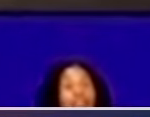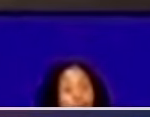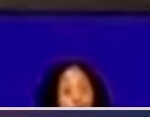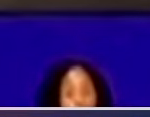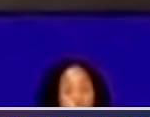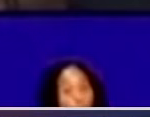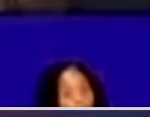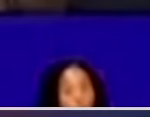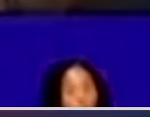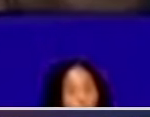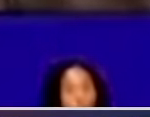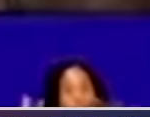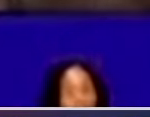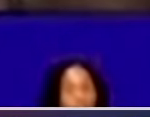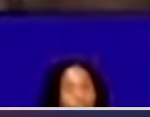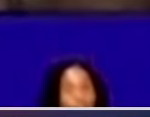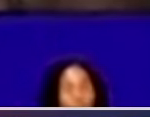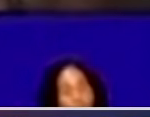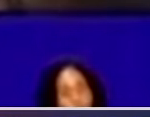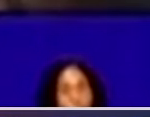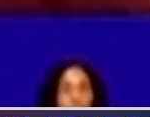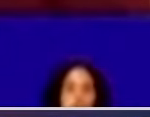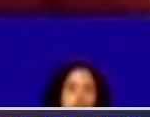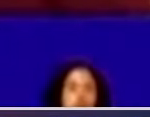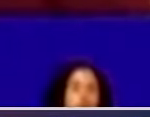in government.